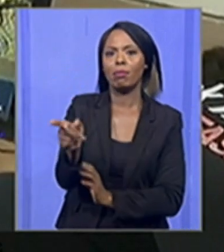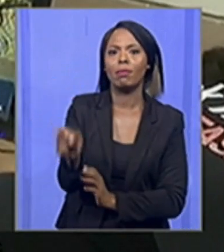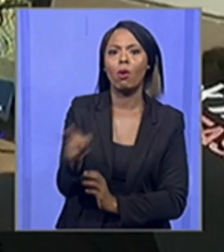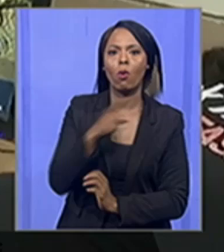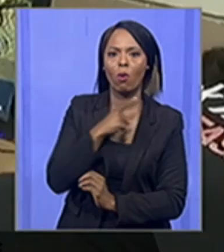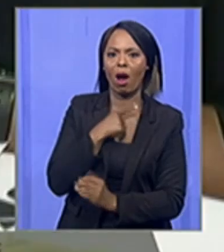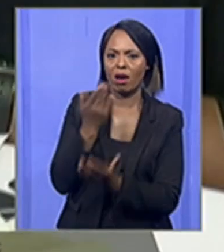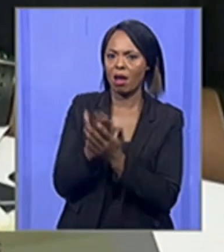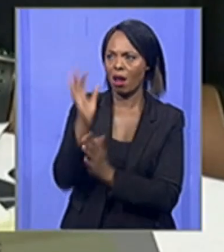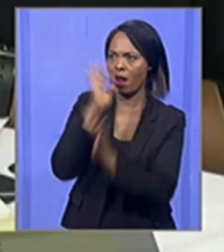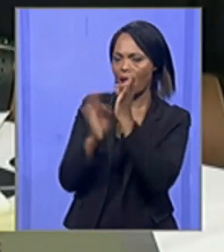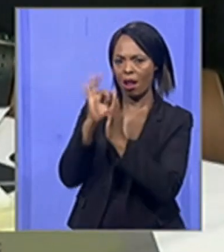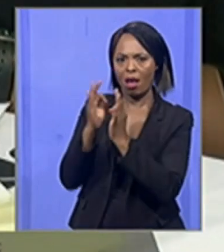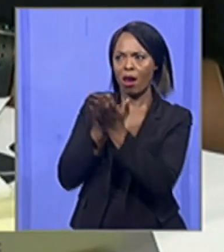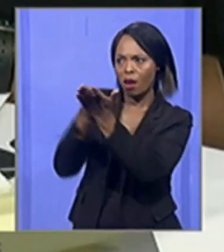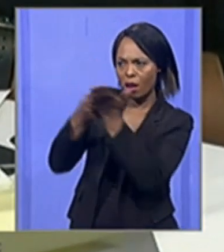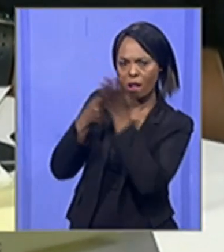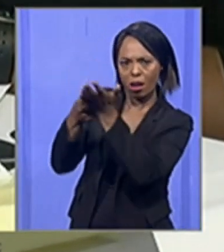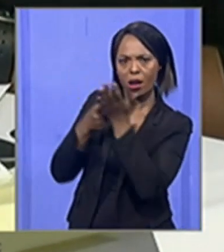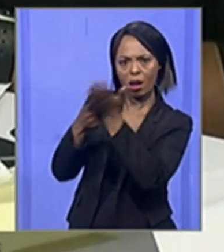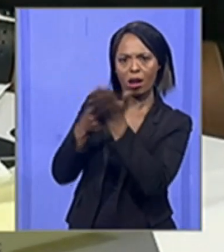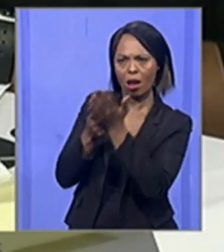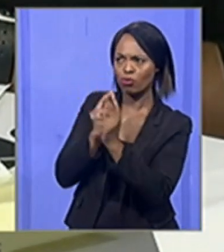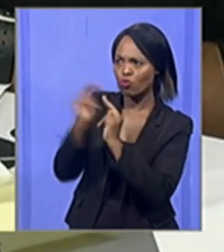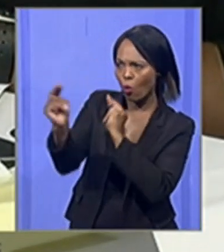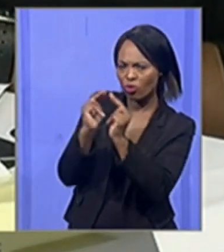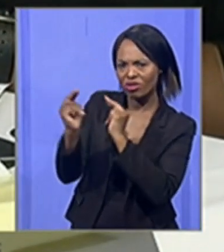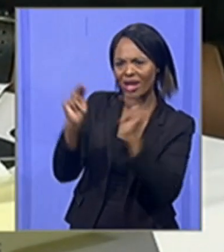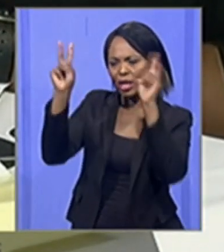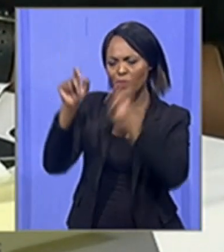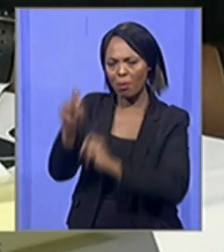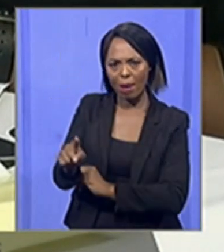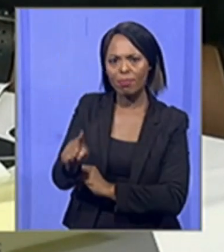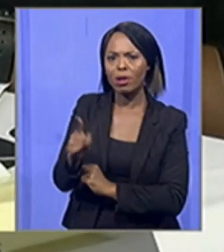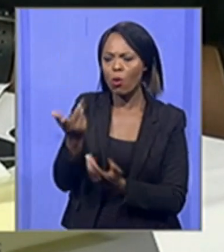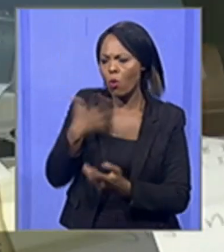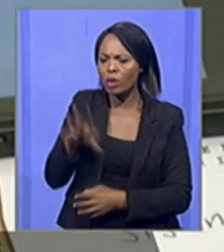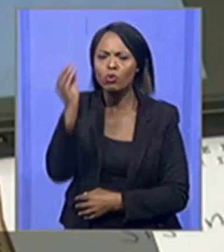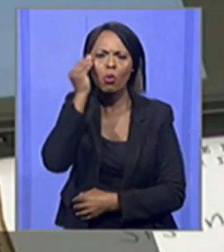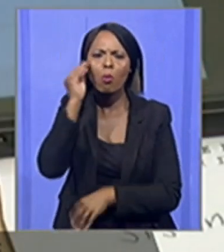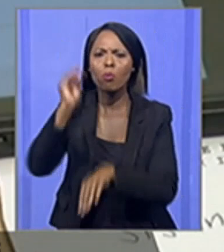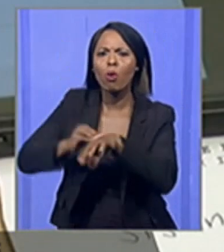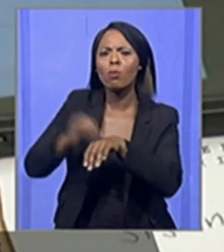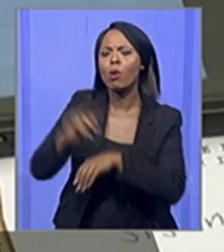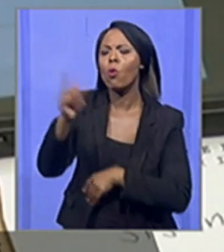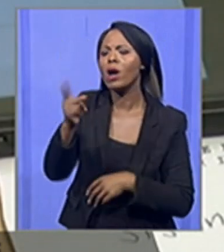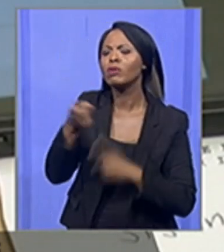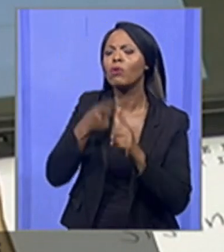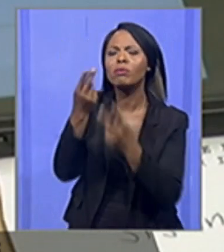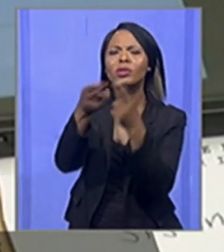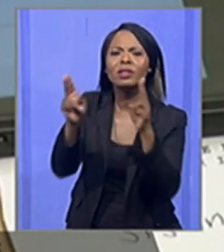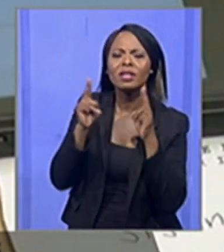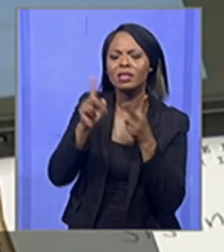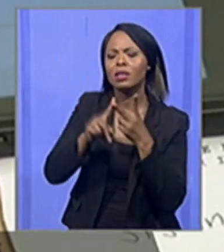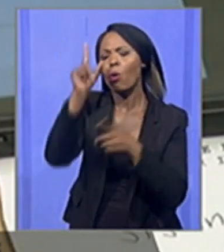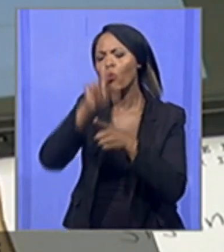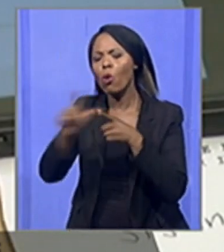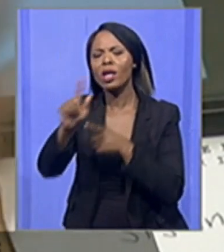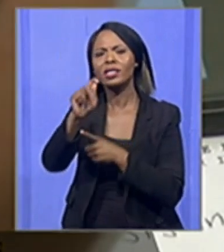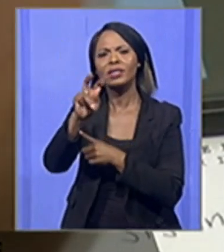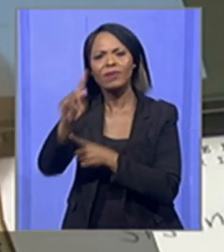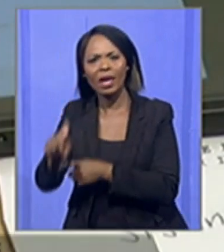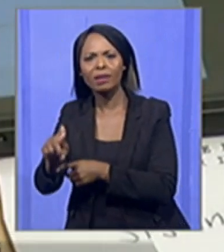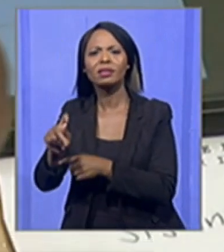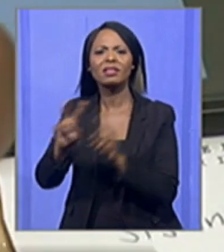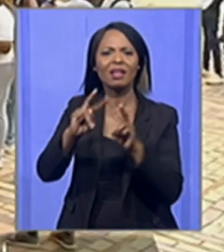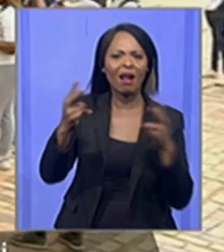ka ahla taba e gabotse le bona re kwešiše gore e ka ba e le gore bothata bo mokae and then re kgone go berekišana le bona di-university